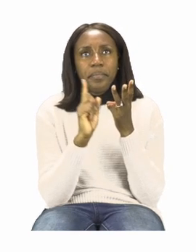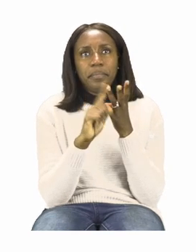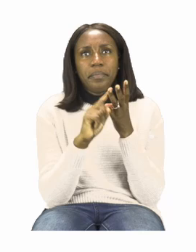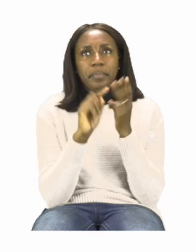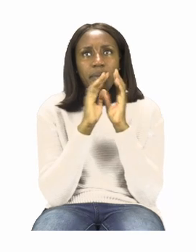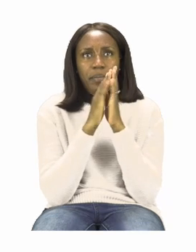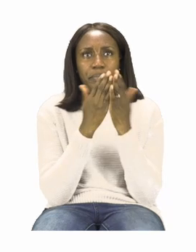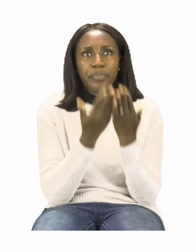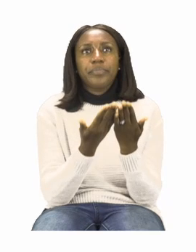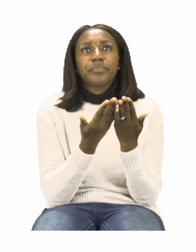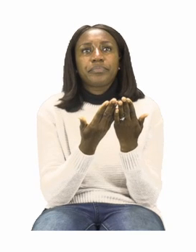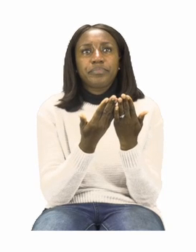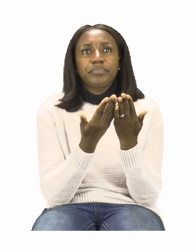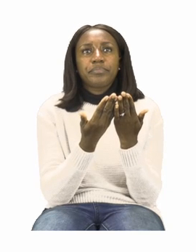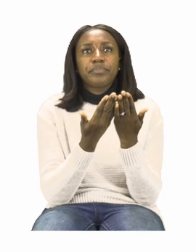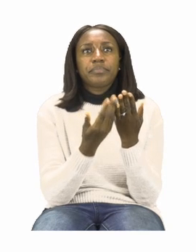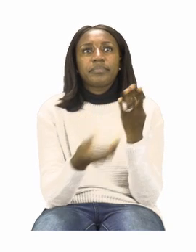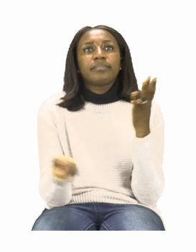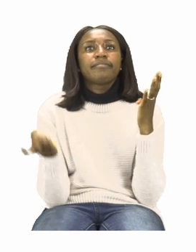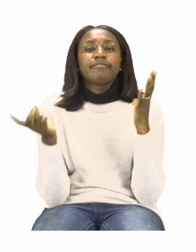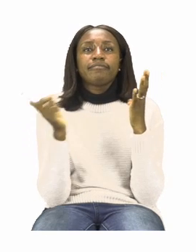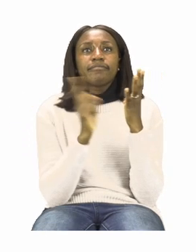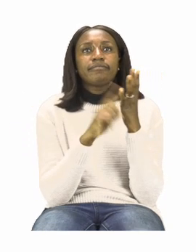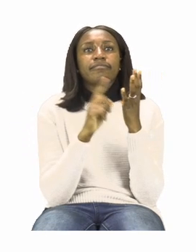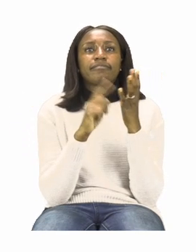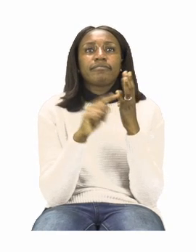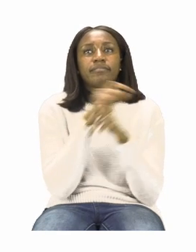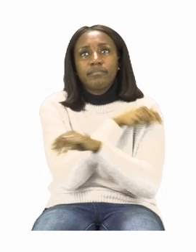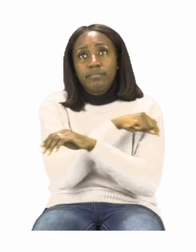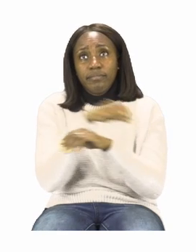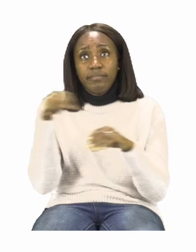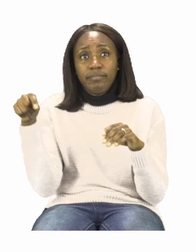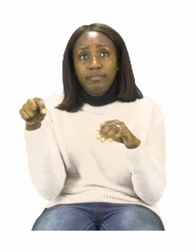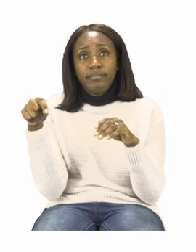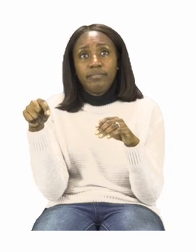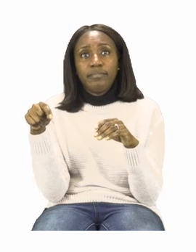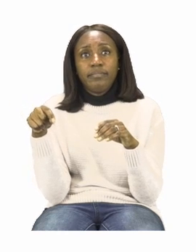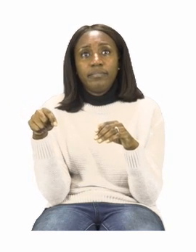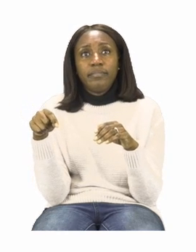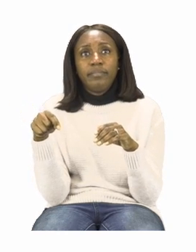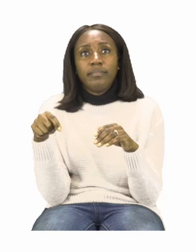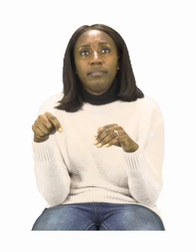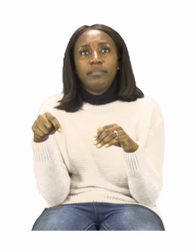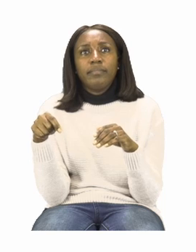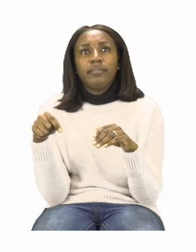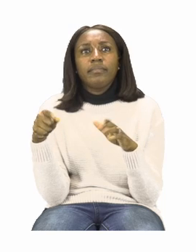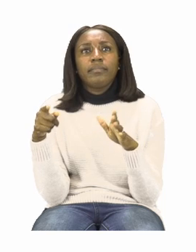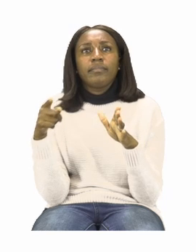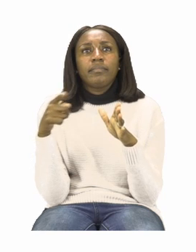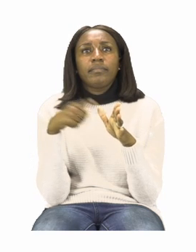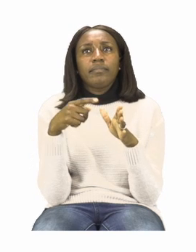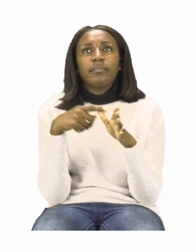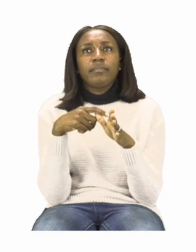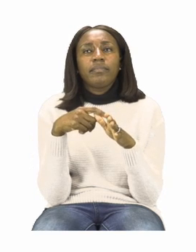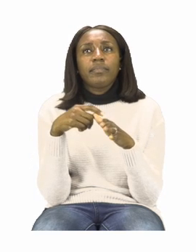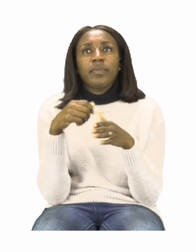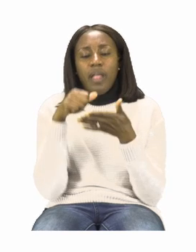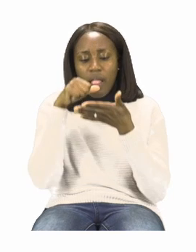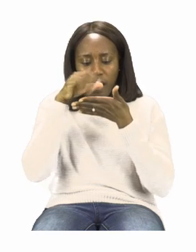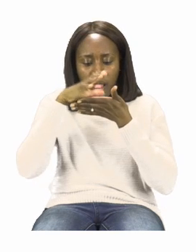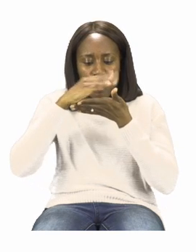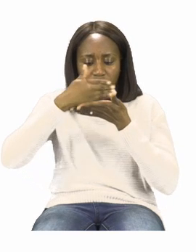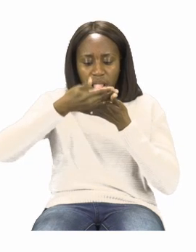some books in the third block, a ruler in the fourth block, and envelopes in